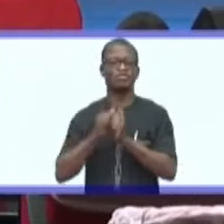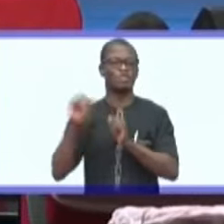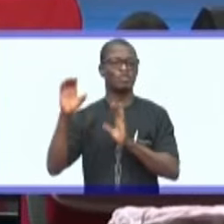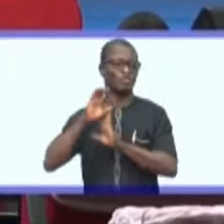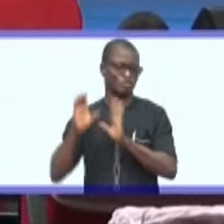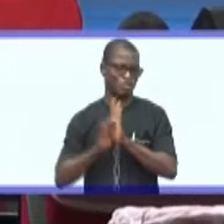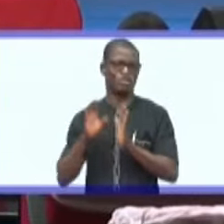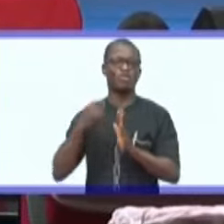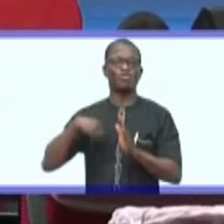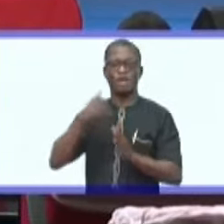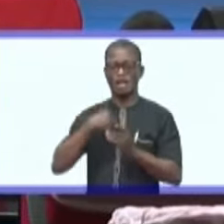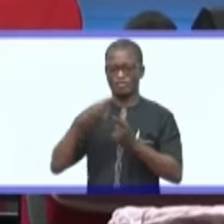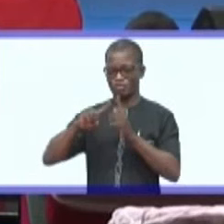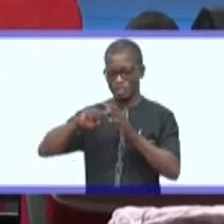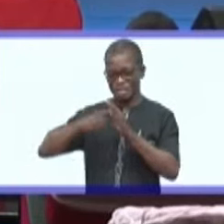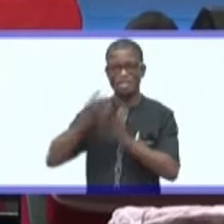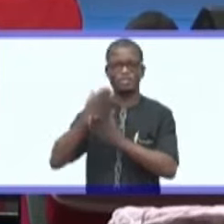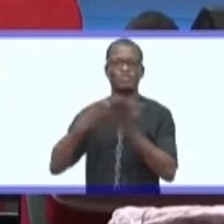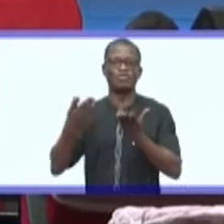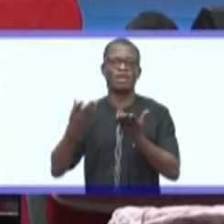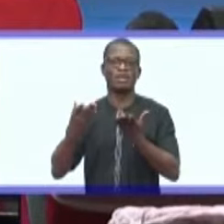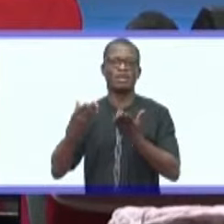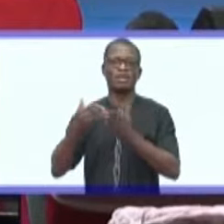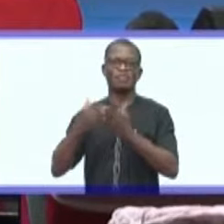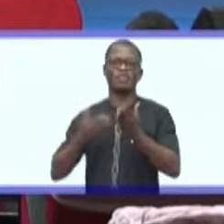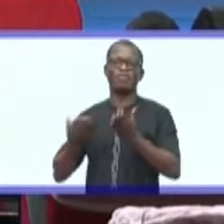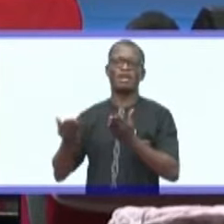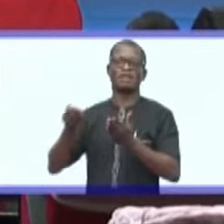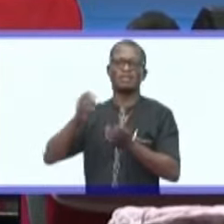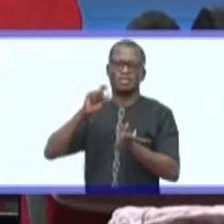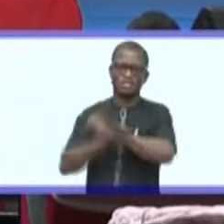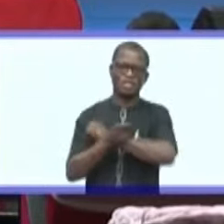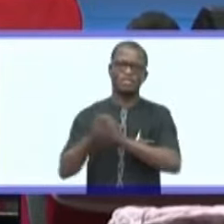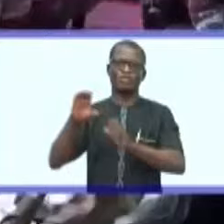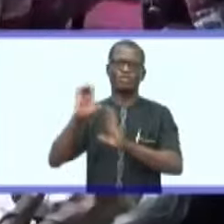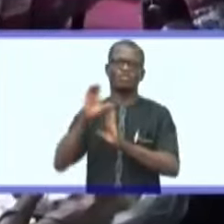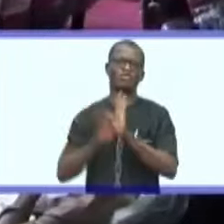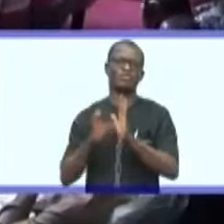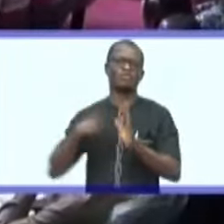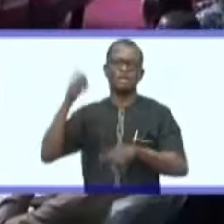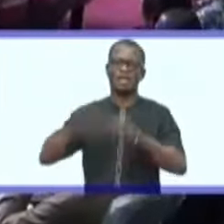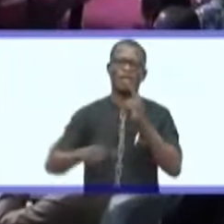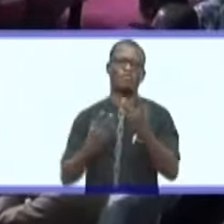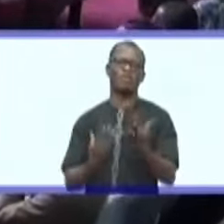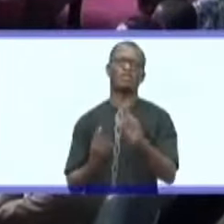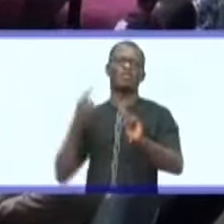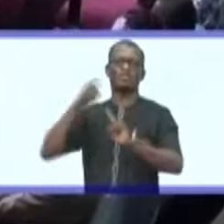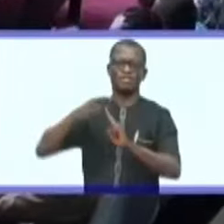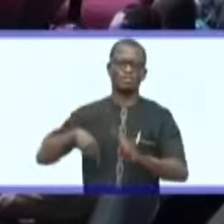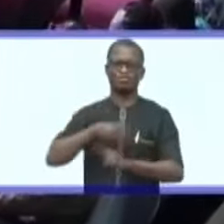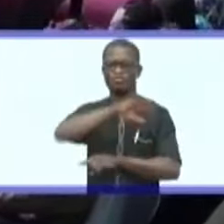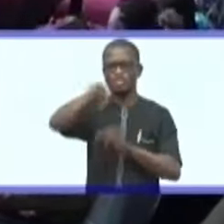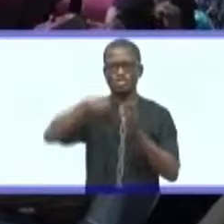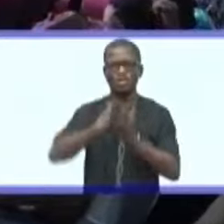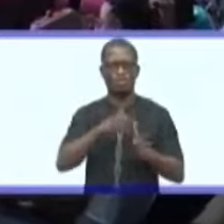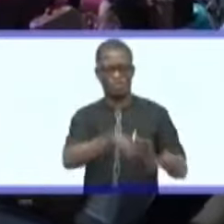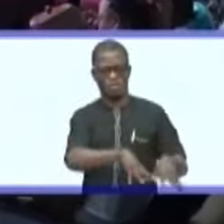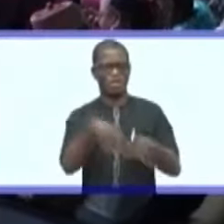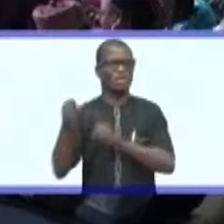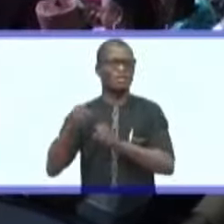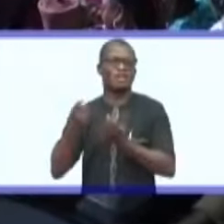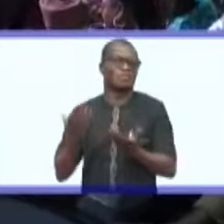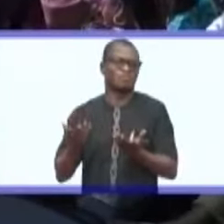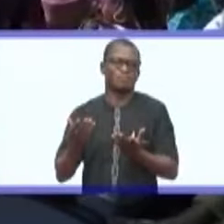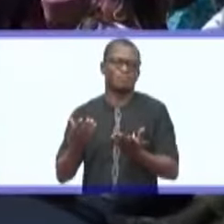start somewhere before we amend the constitution, because we can't wait for the constitution until all of us are kidnapped. We can do this. Forget